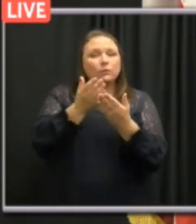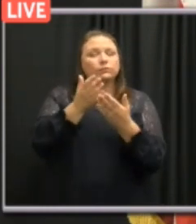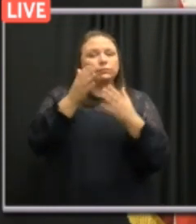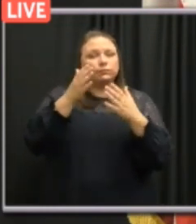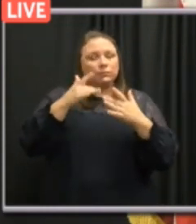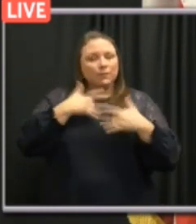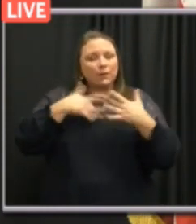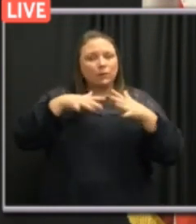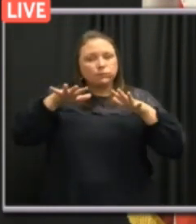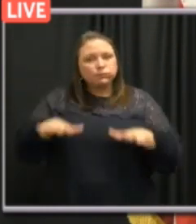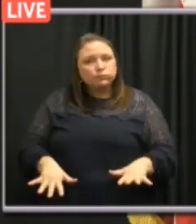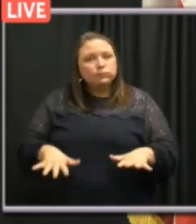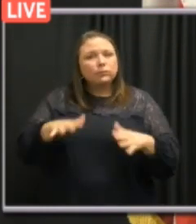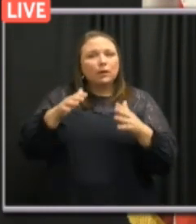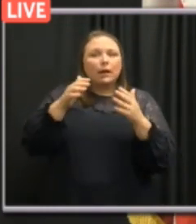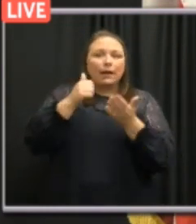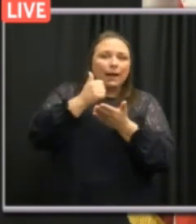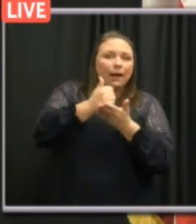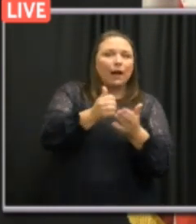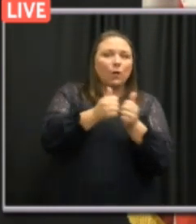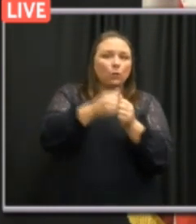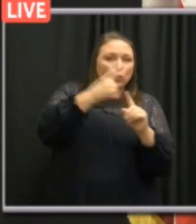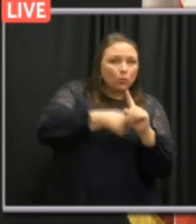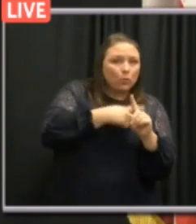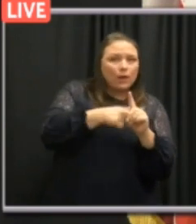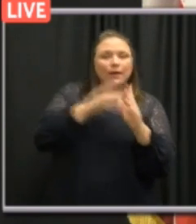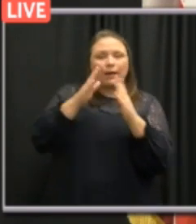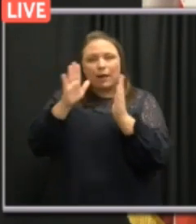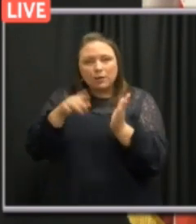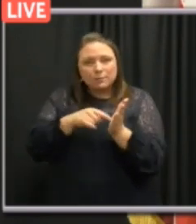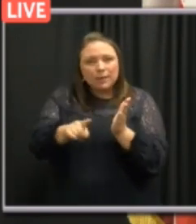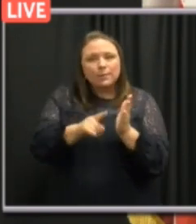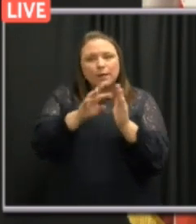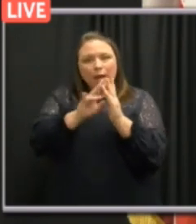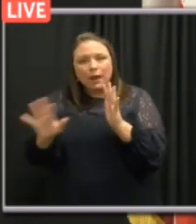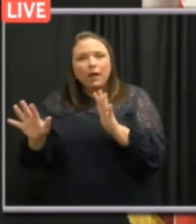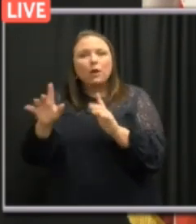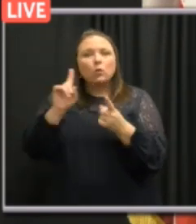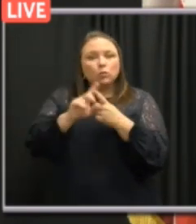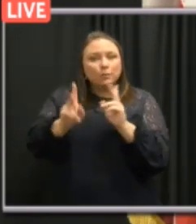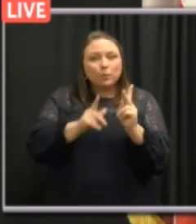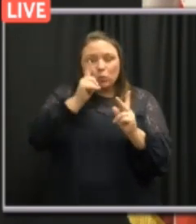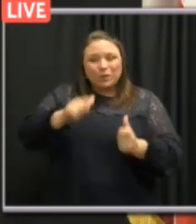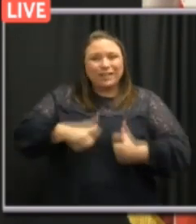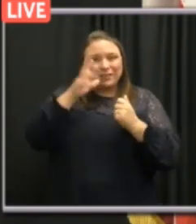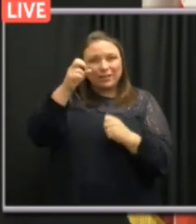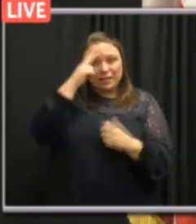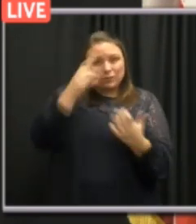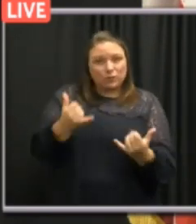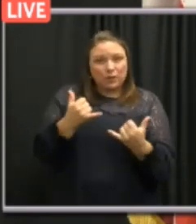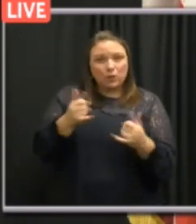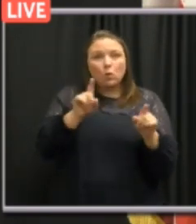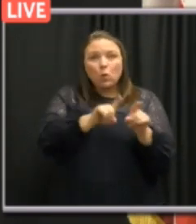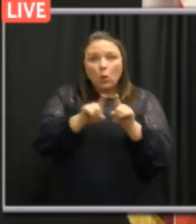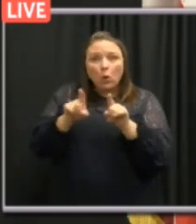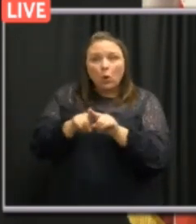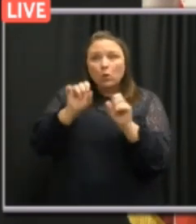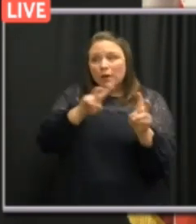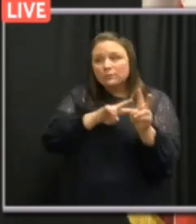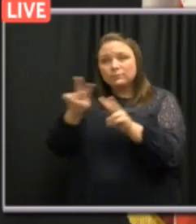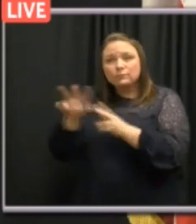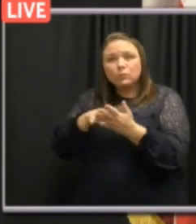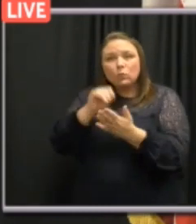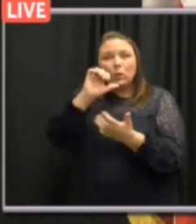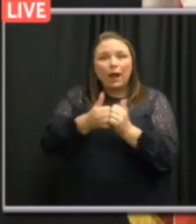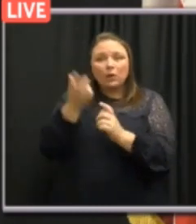including assistance with rent and mortgage payments, to Nashvillians during this time. You can also visit the website to learn how